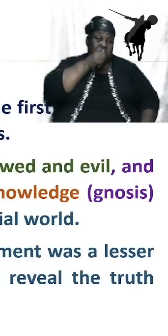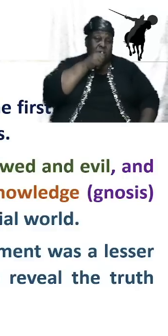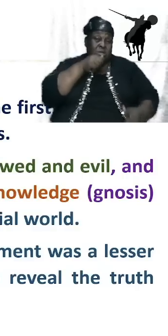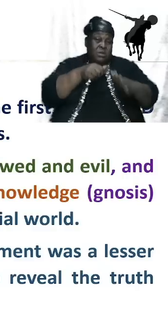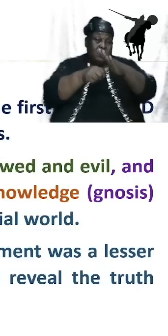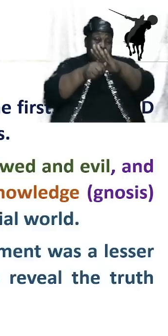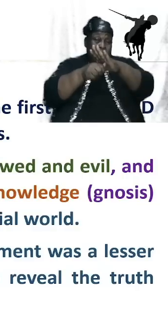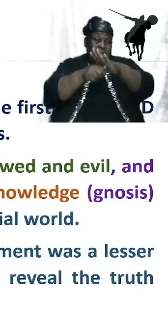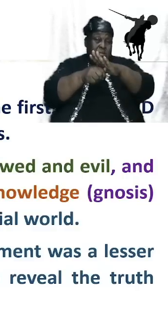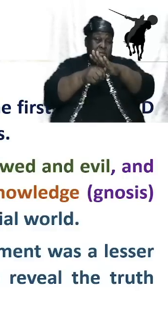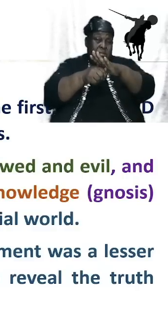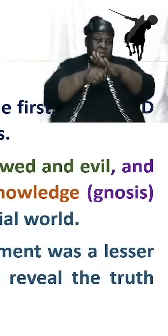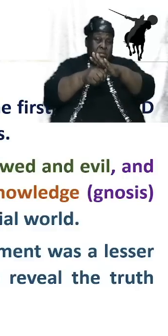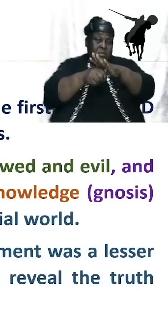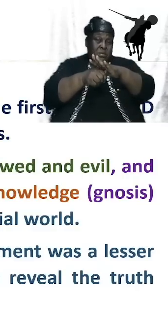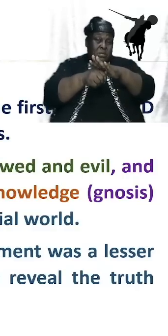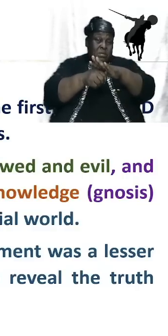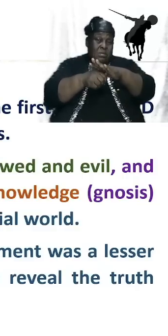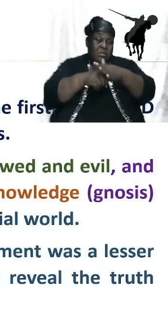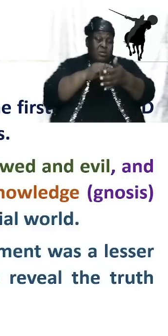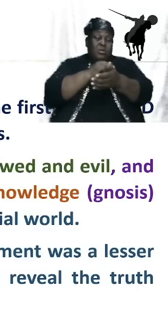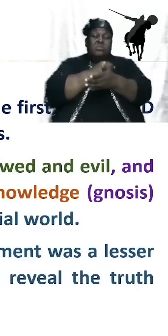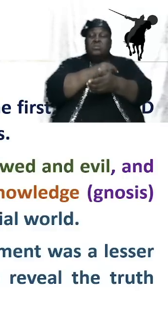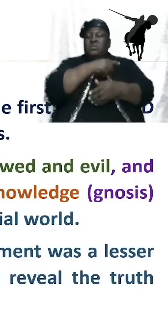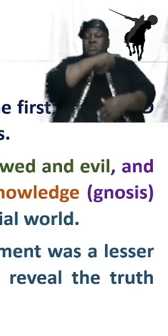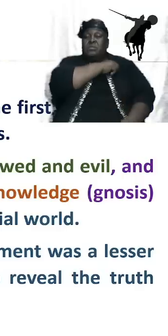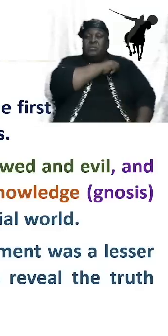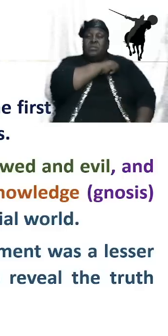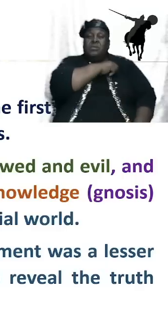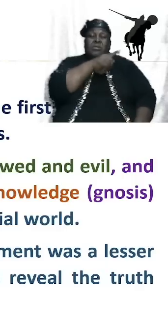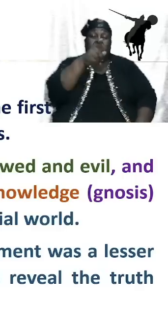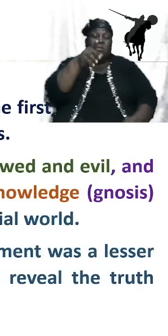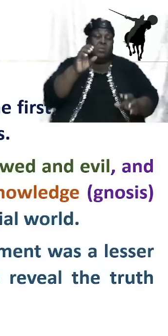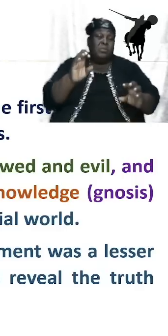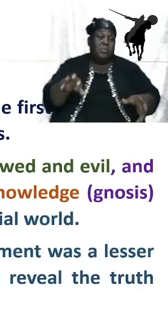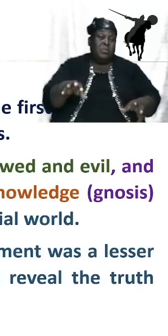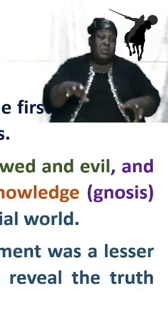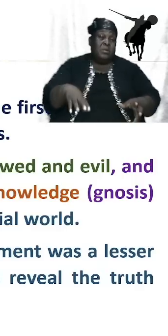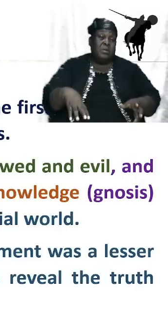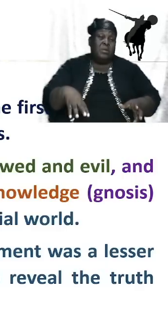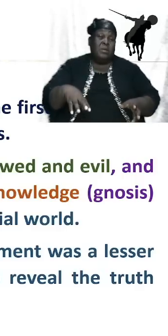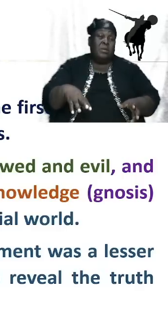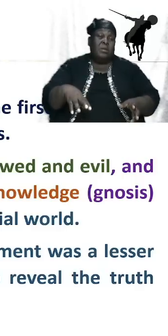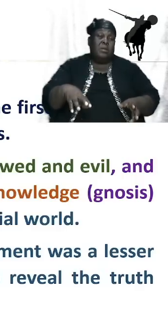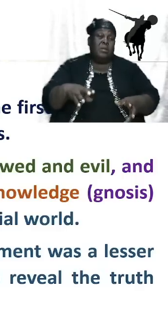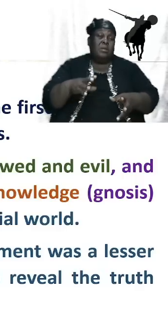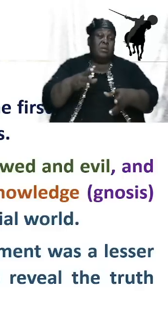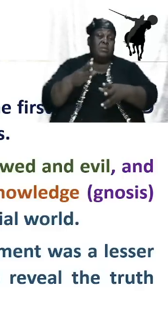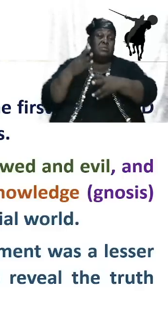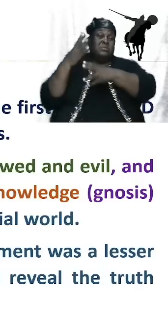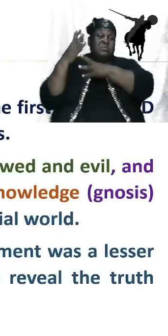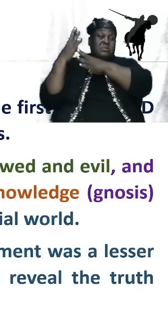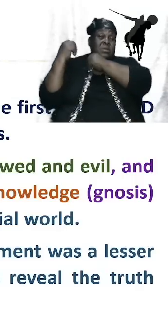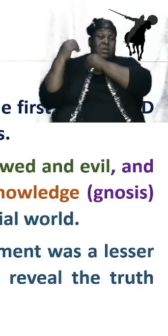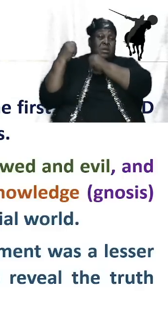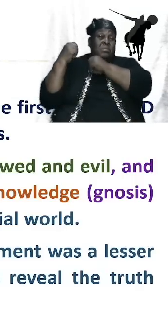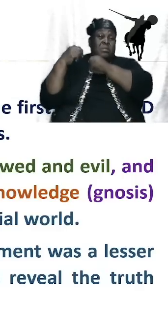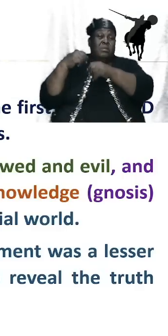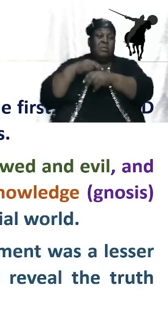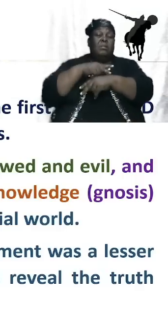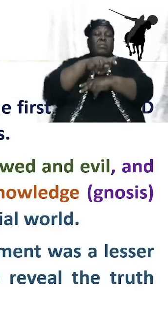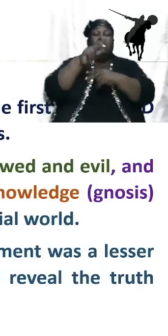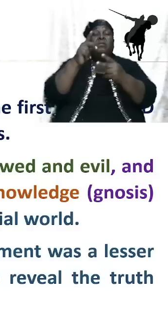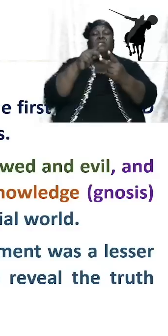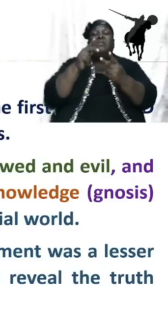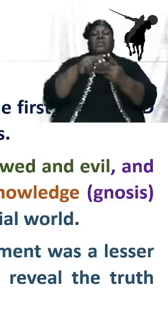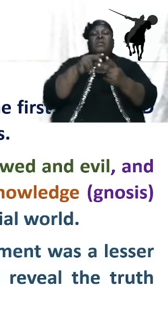in the Gospel account to Thomas, is that, look here, you can achieve Godhood, in a sense, or perfectness. And they're